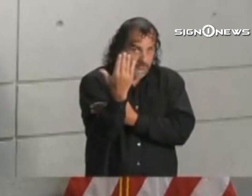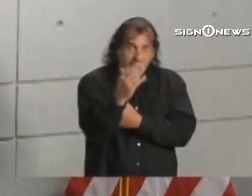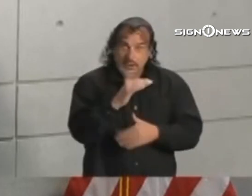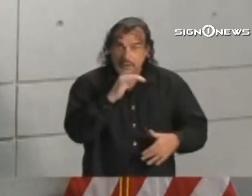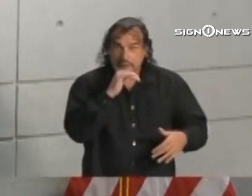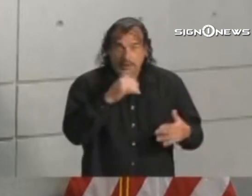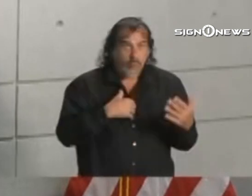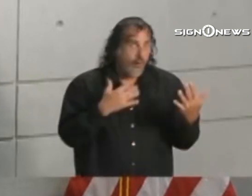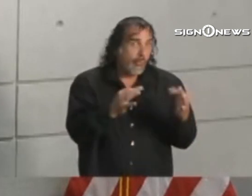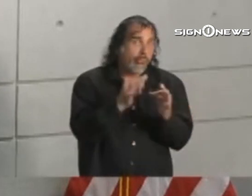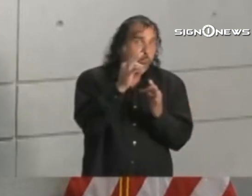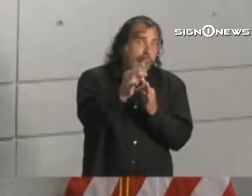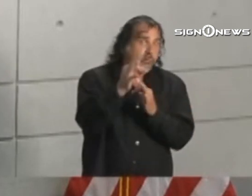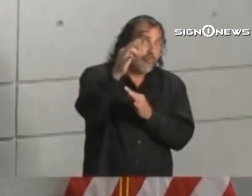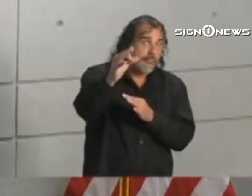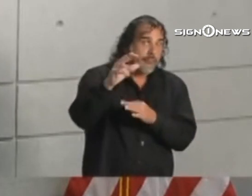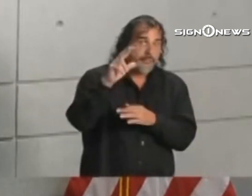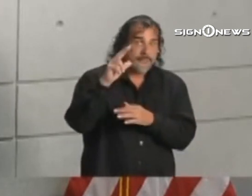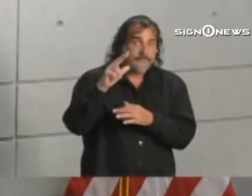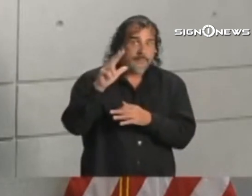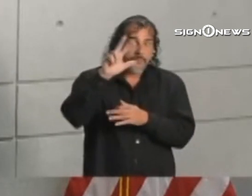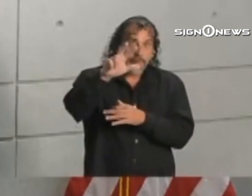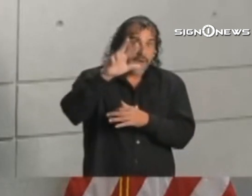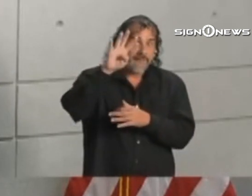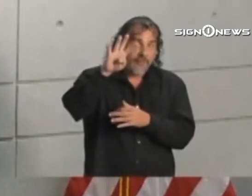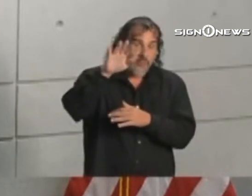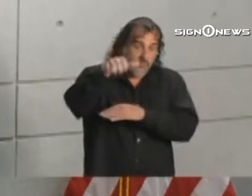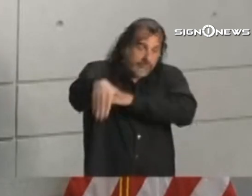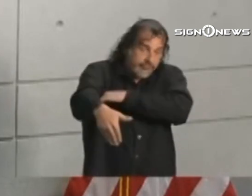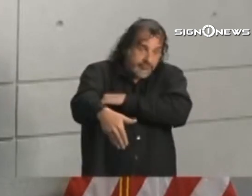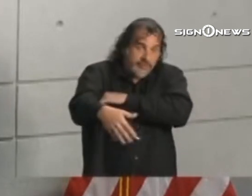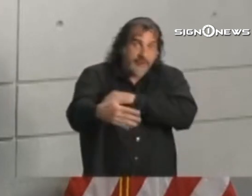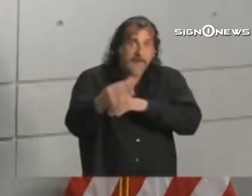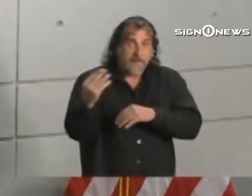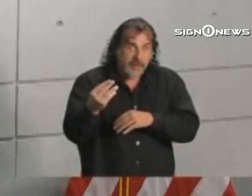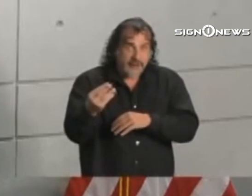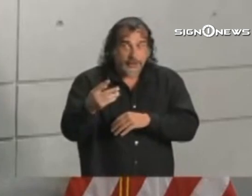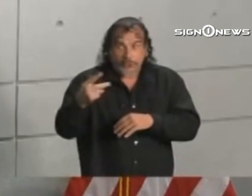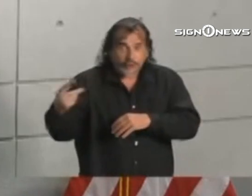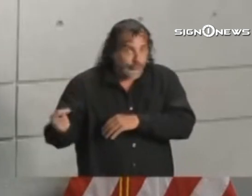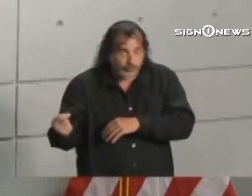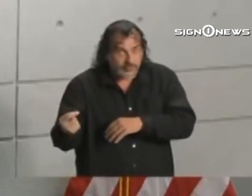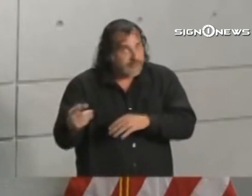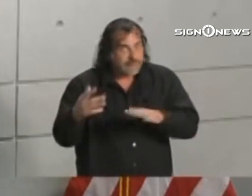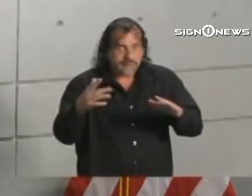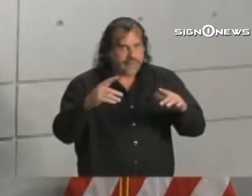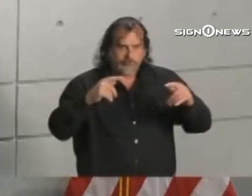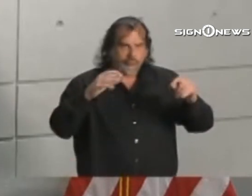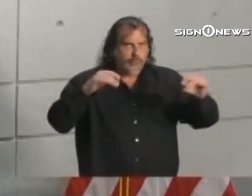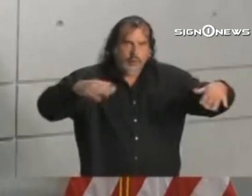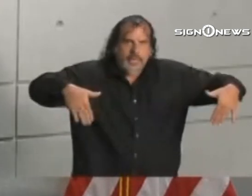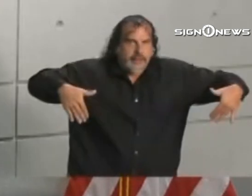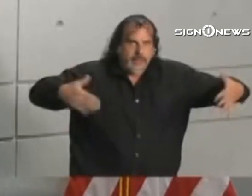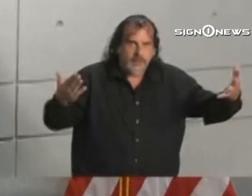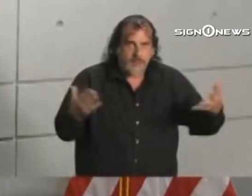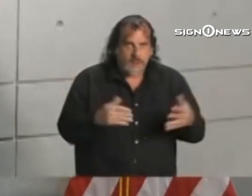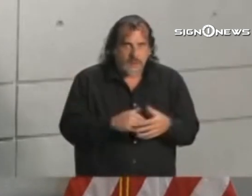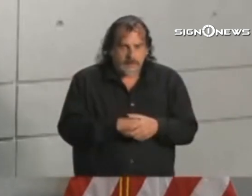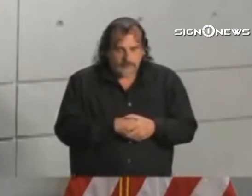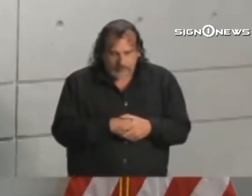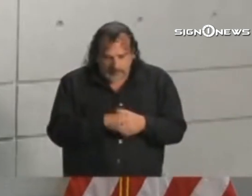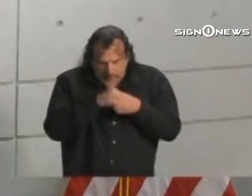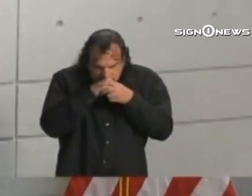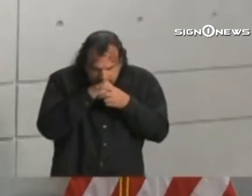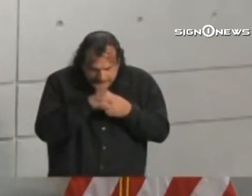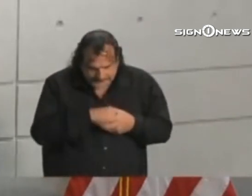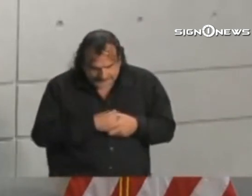out at 3 or 4 o'clock in the morning on Monday night or Tuesday morning, because at that point it's going to be too late. As I said before,